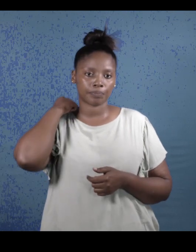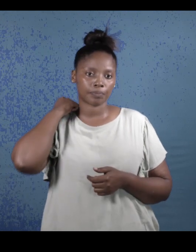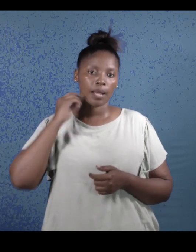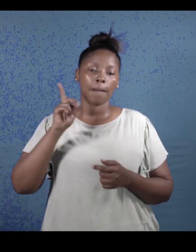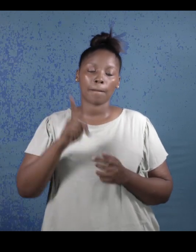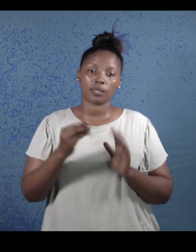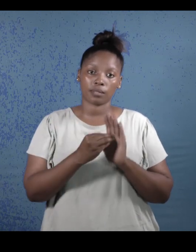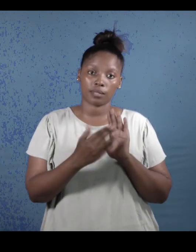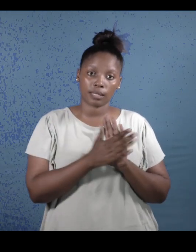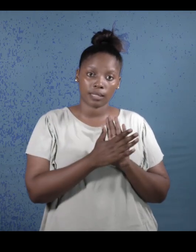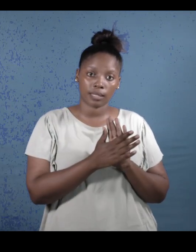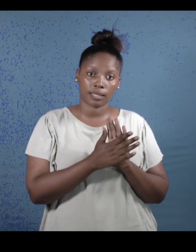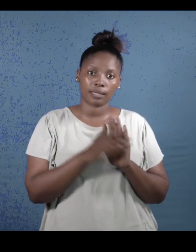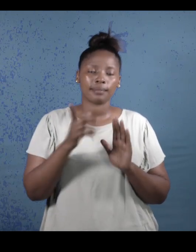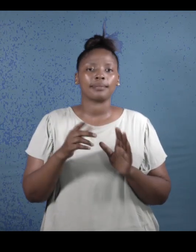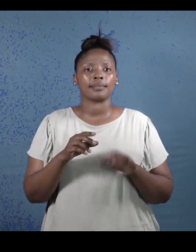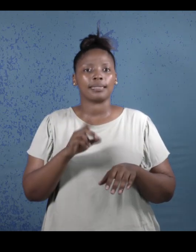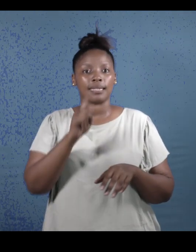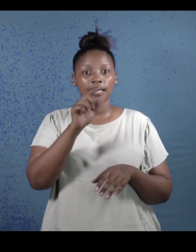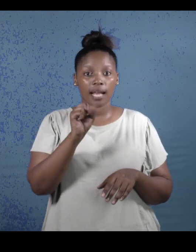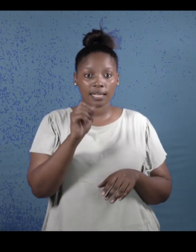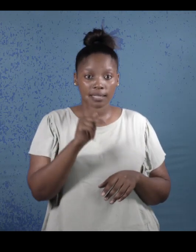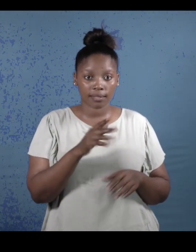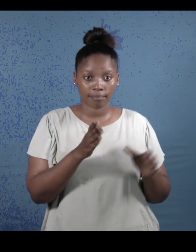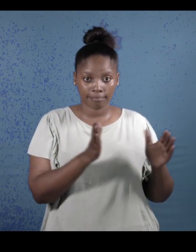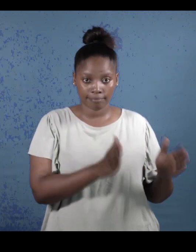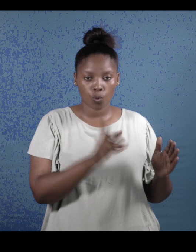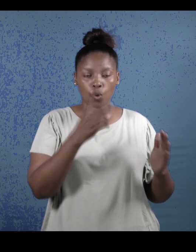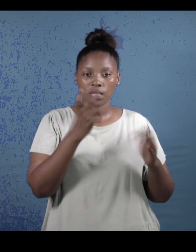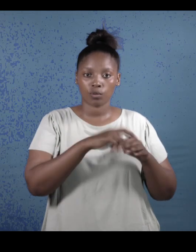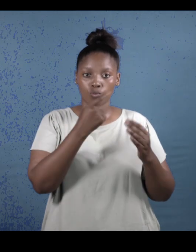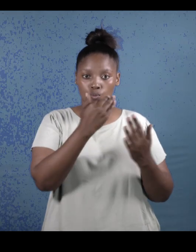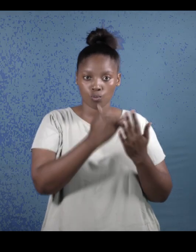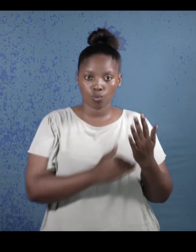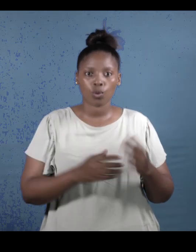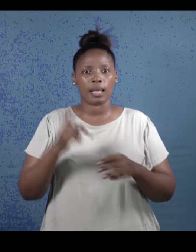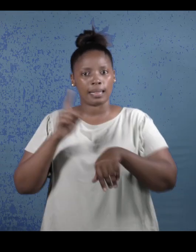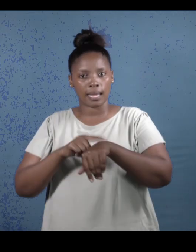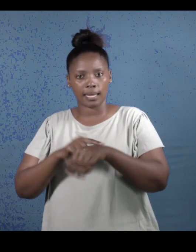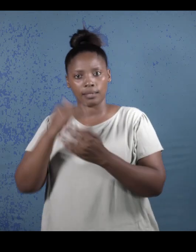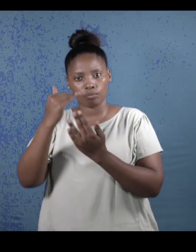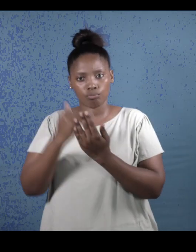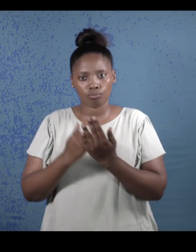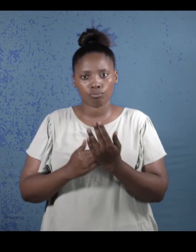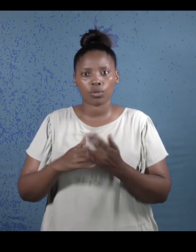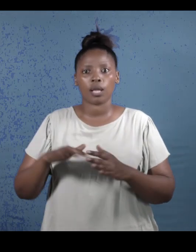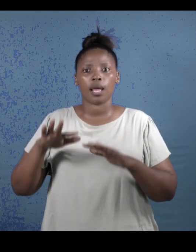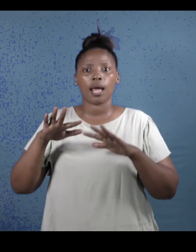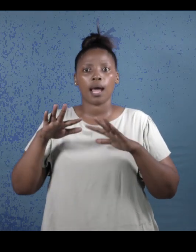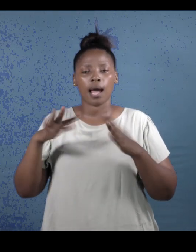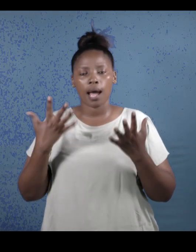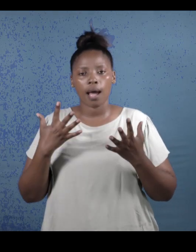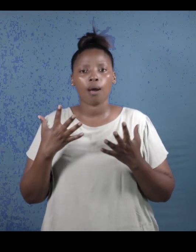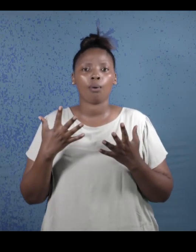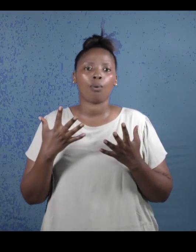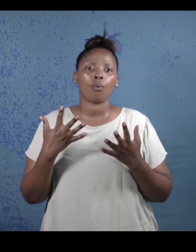task, estimated time, and resources required, all in the same table. How detailed you get, again, is